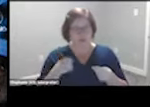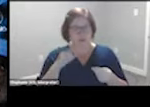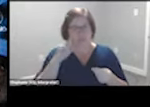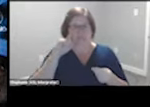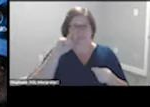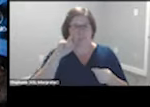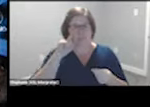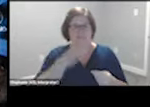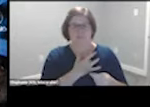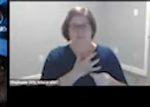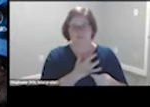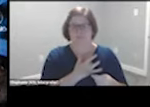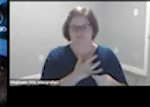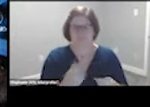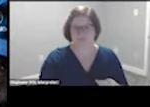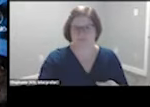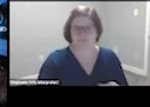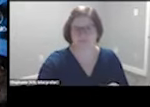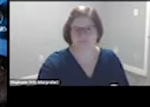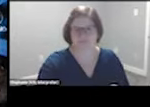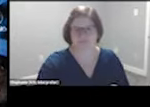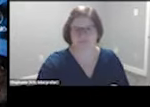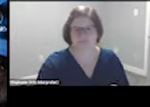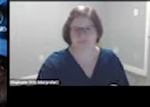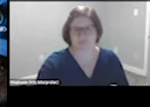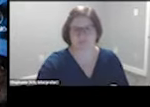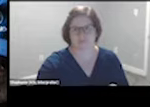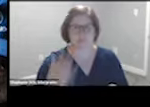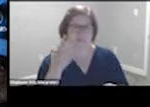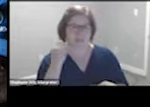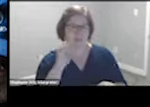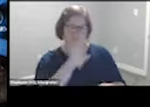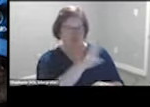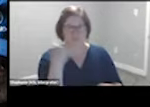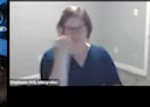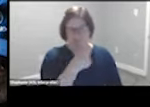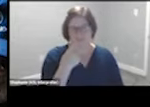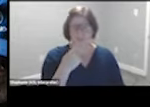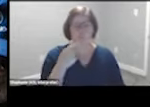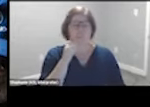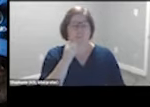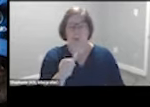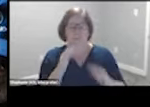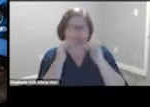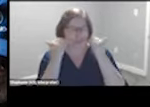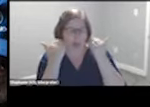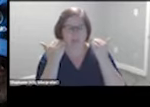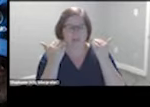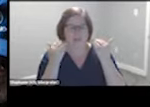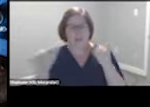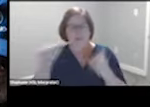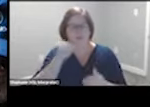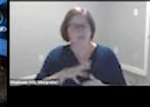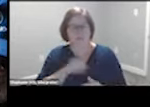of touched it because of her face. And her face is not that happy. She's not smile at all. And some